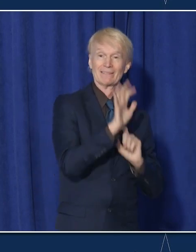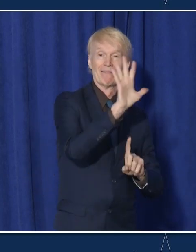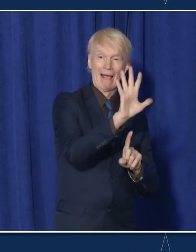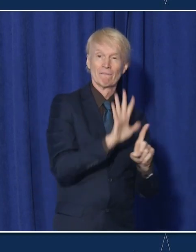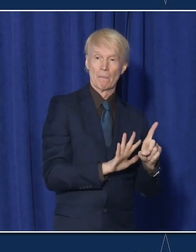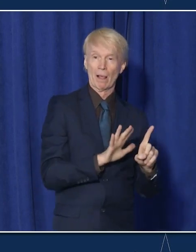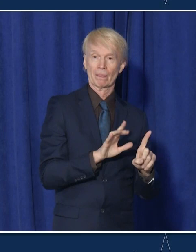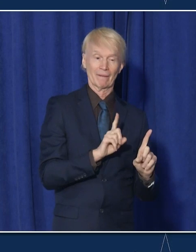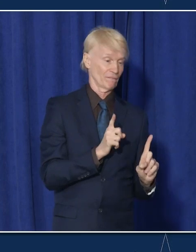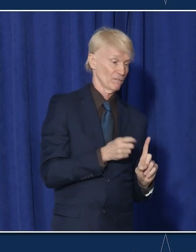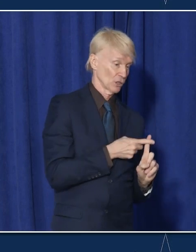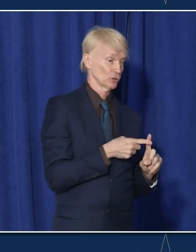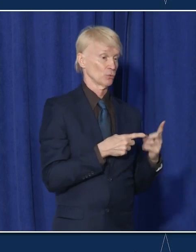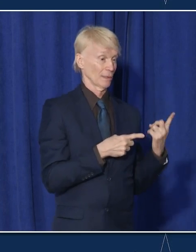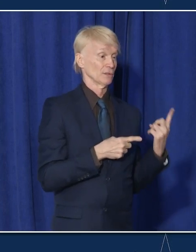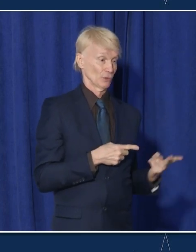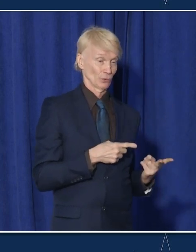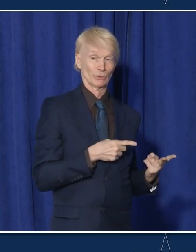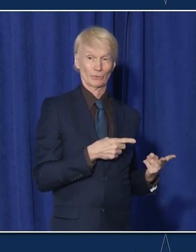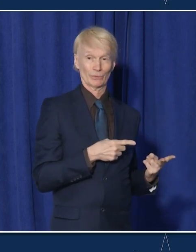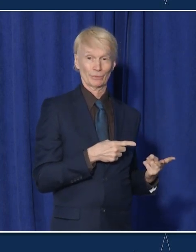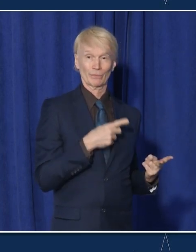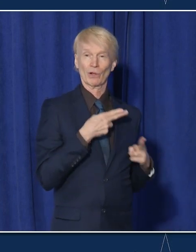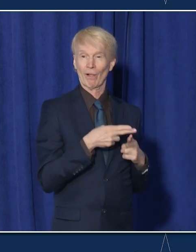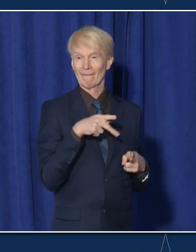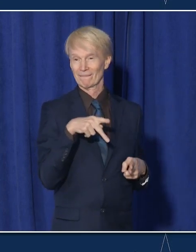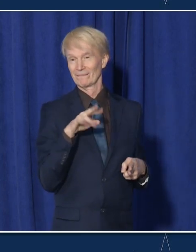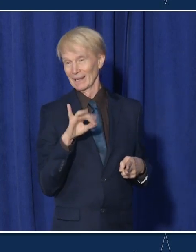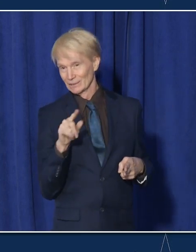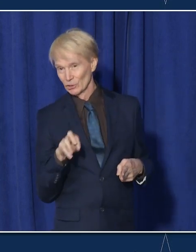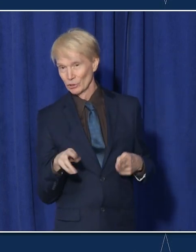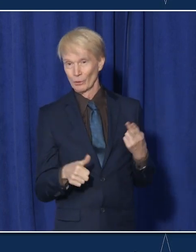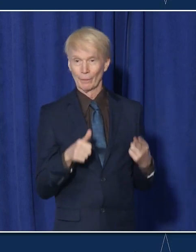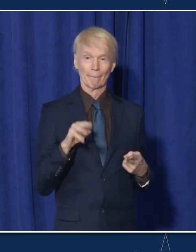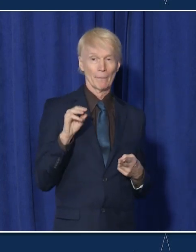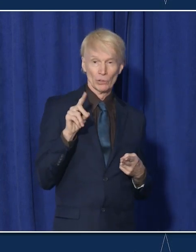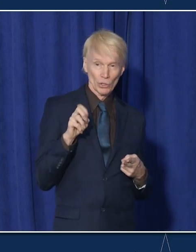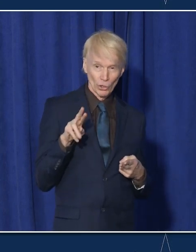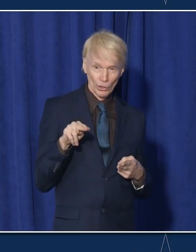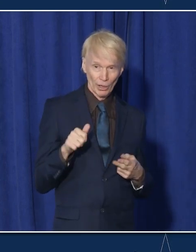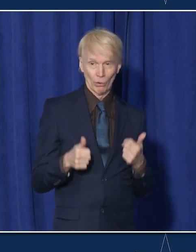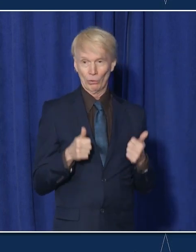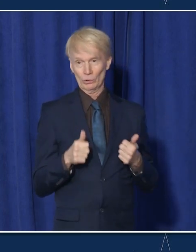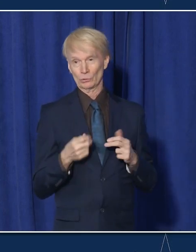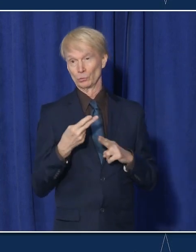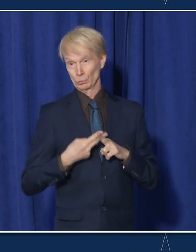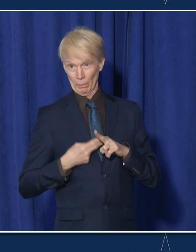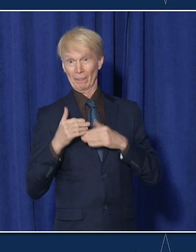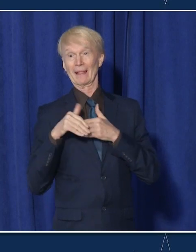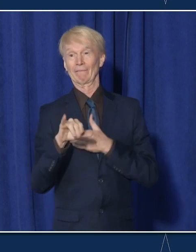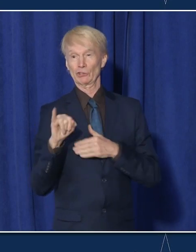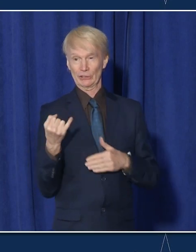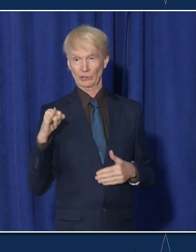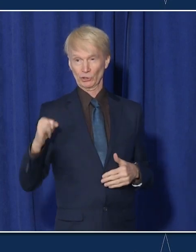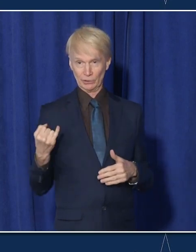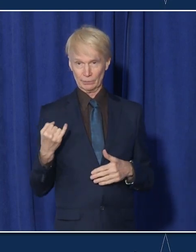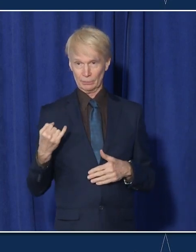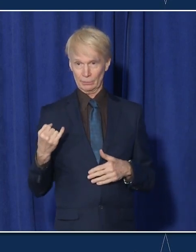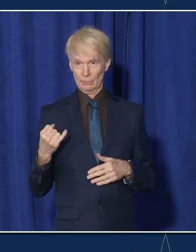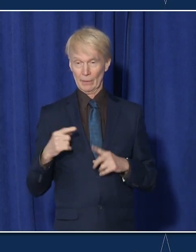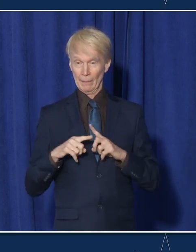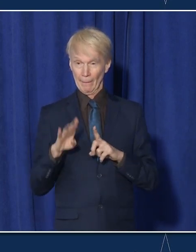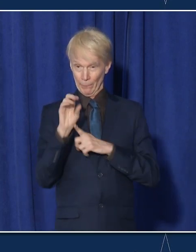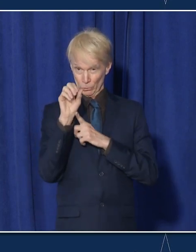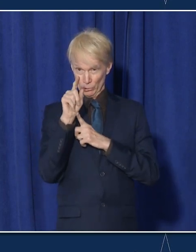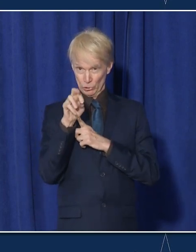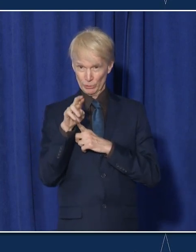since they completed the first series of either Pfizer or Moderna, or 2 months after completing J&J. We are not doing that well on